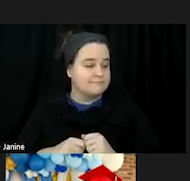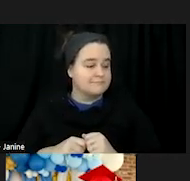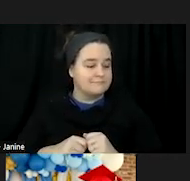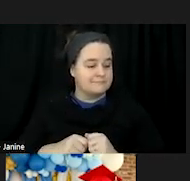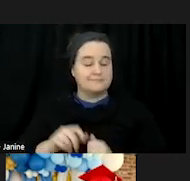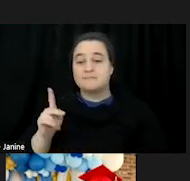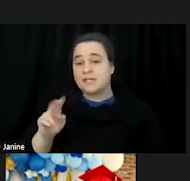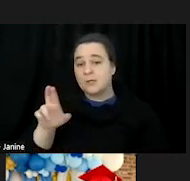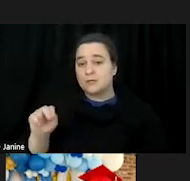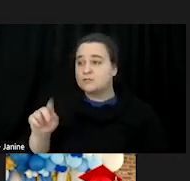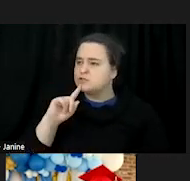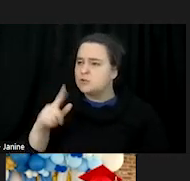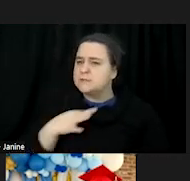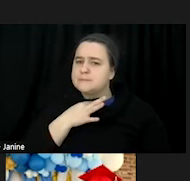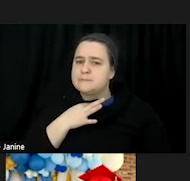Sure. I was just curious